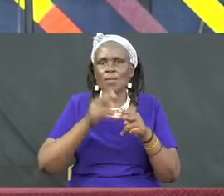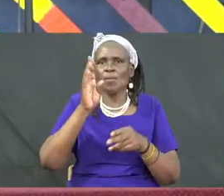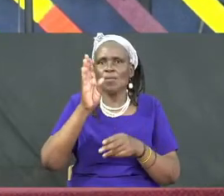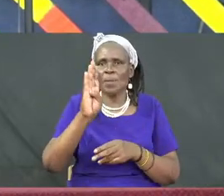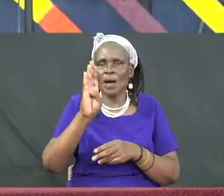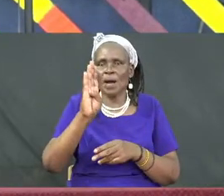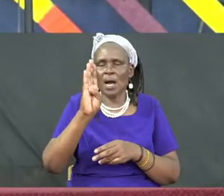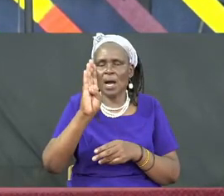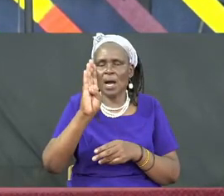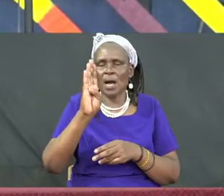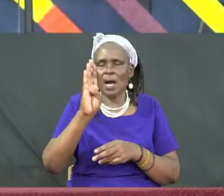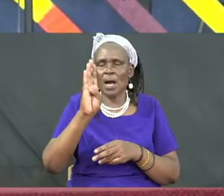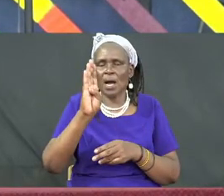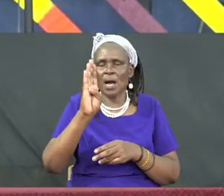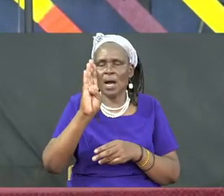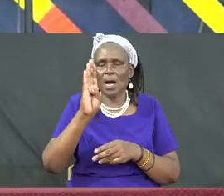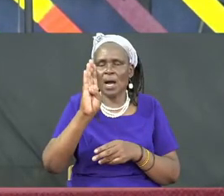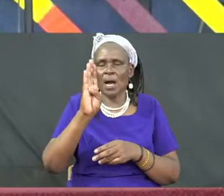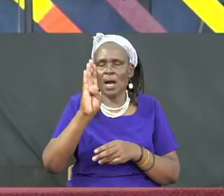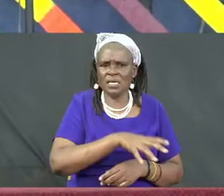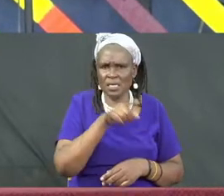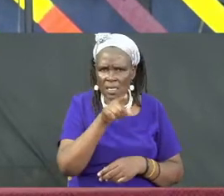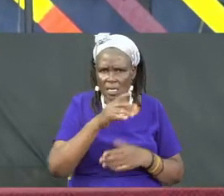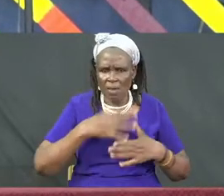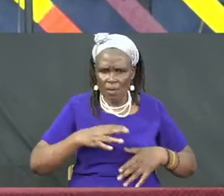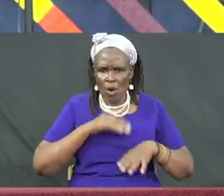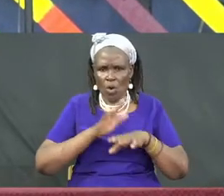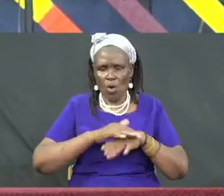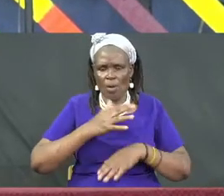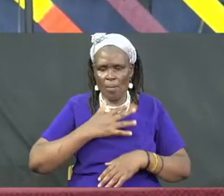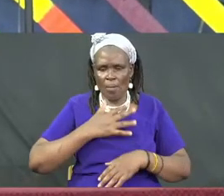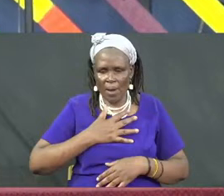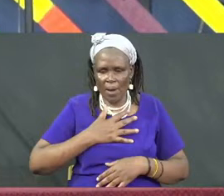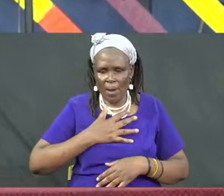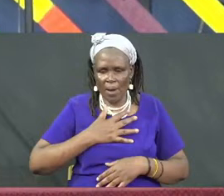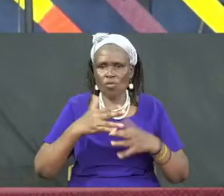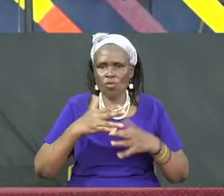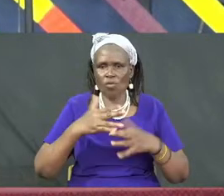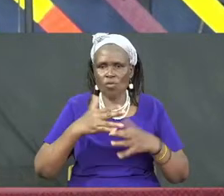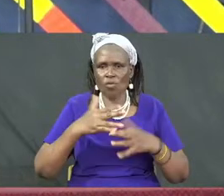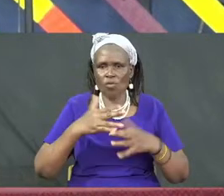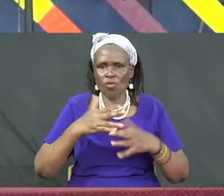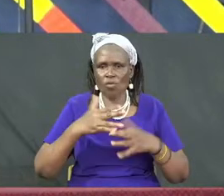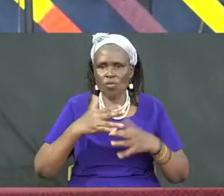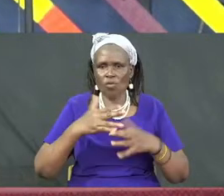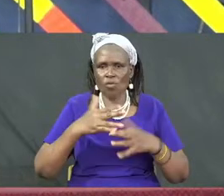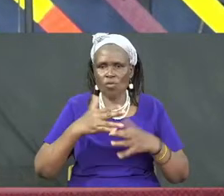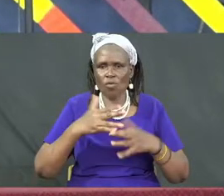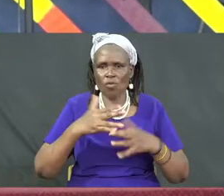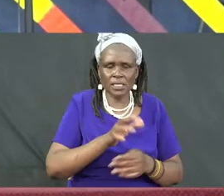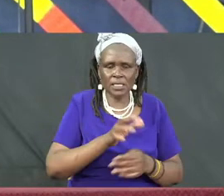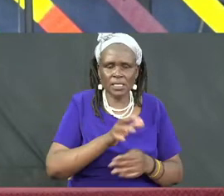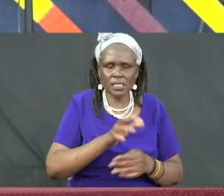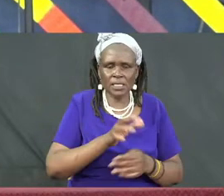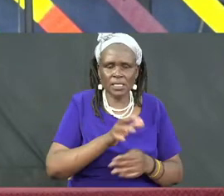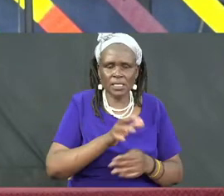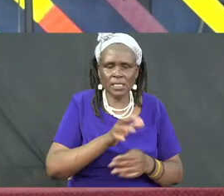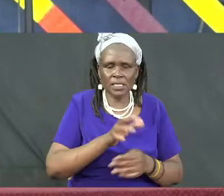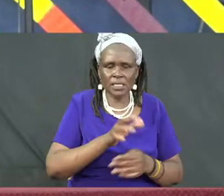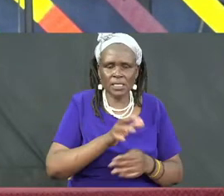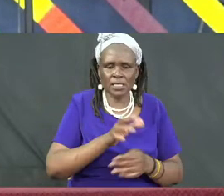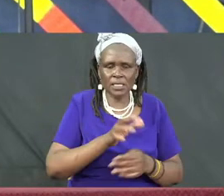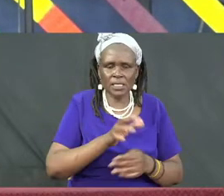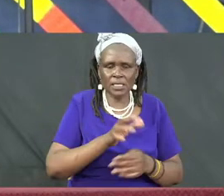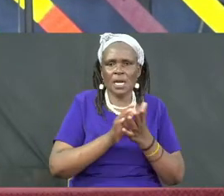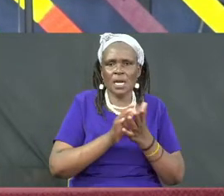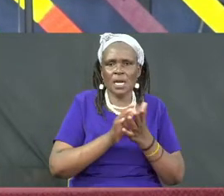come, curse these people on my behalf, because everyone that you curse is cursed and everyone that you bless is